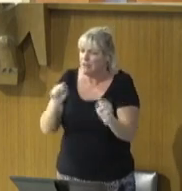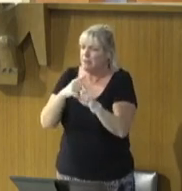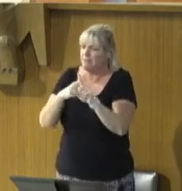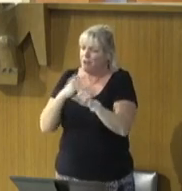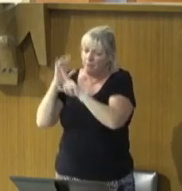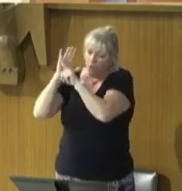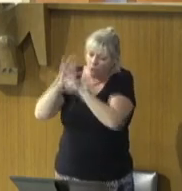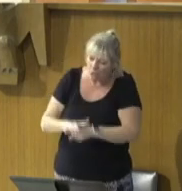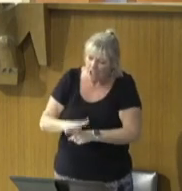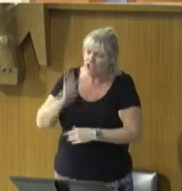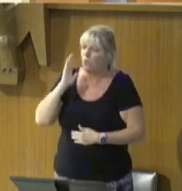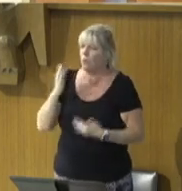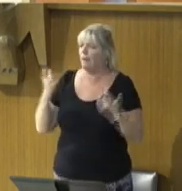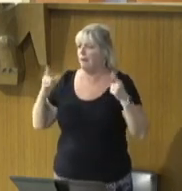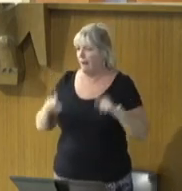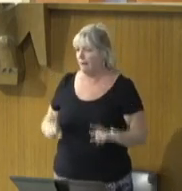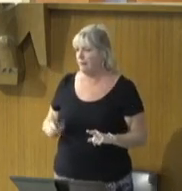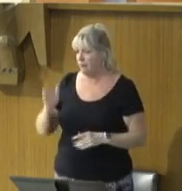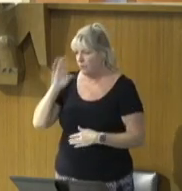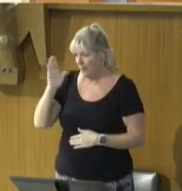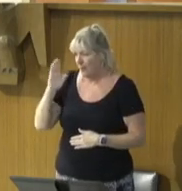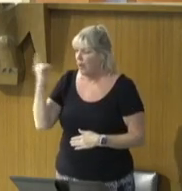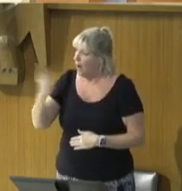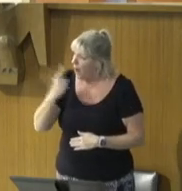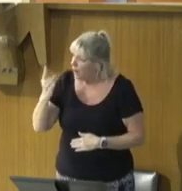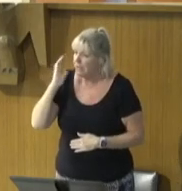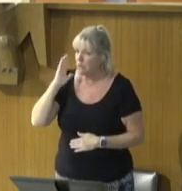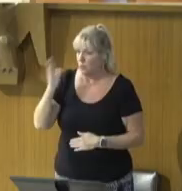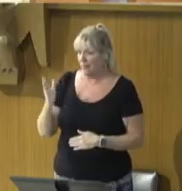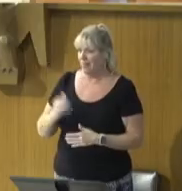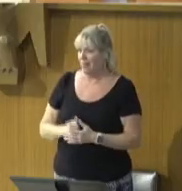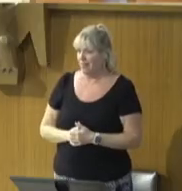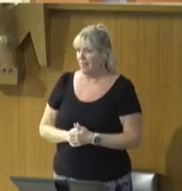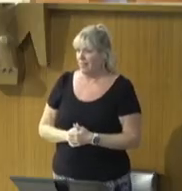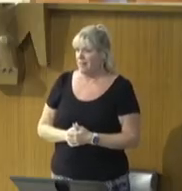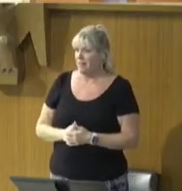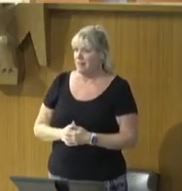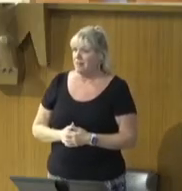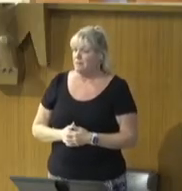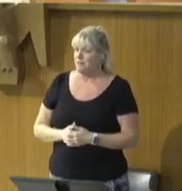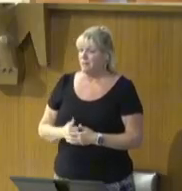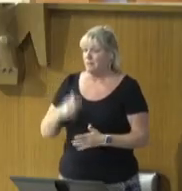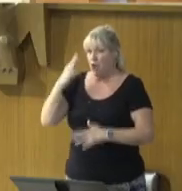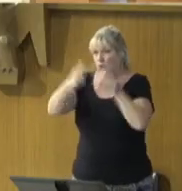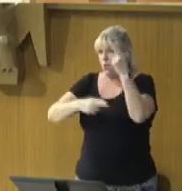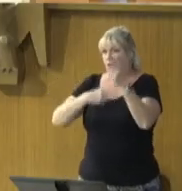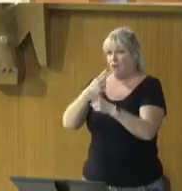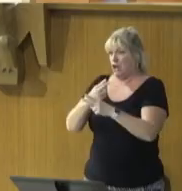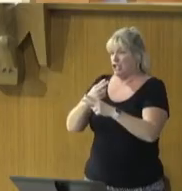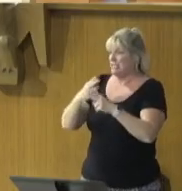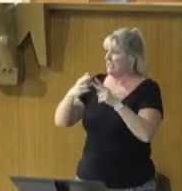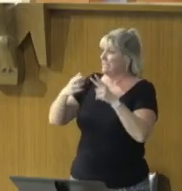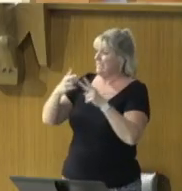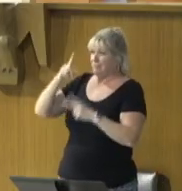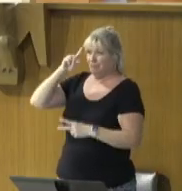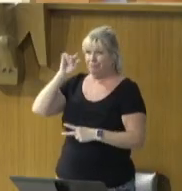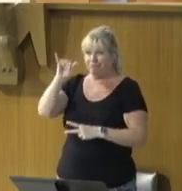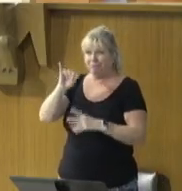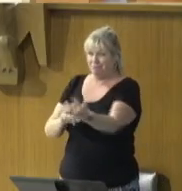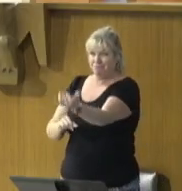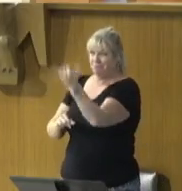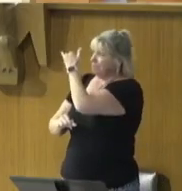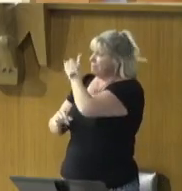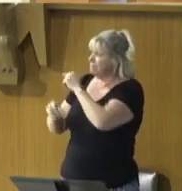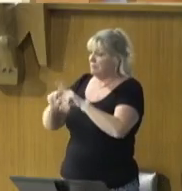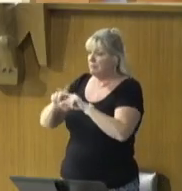will come. It will always come. The arc of the moral universe is long but it bends toward justice. And it